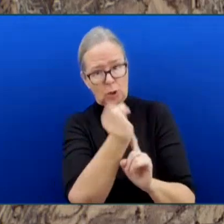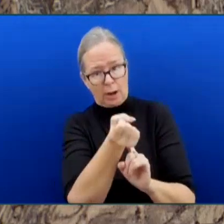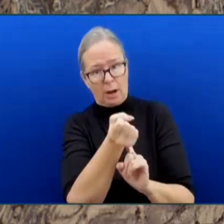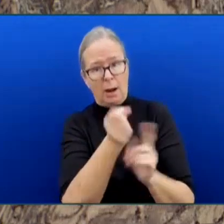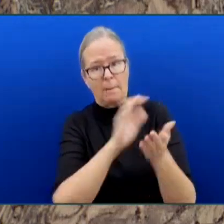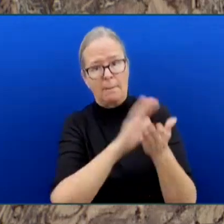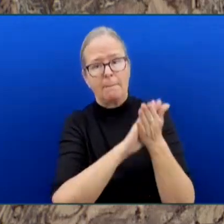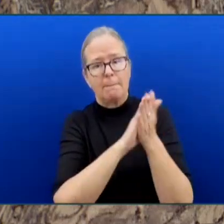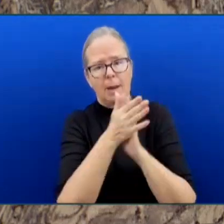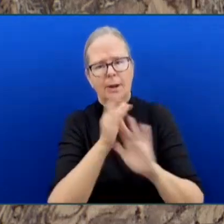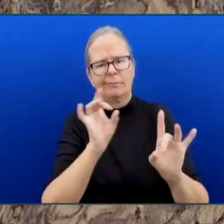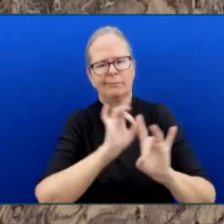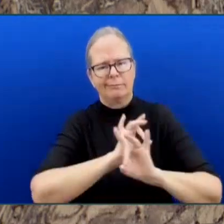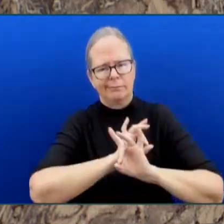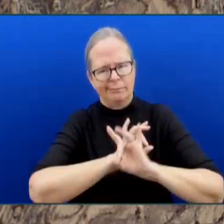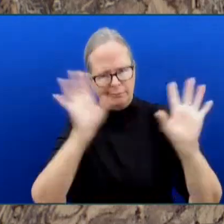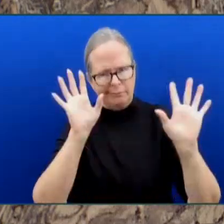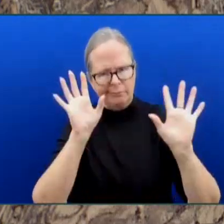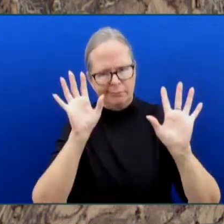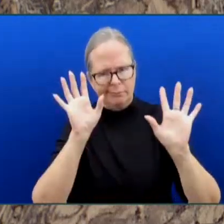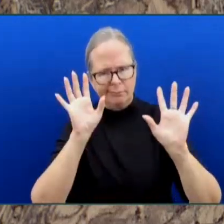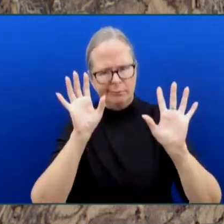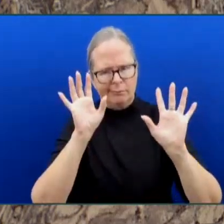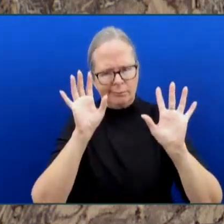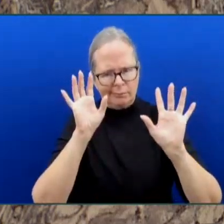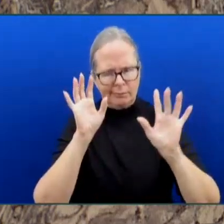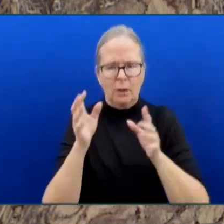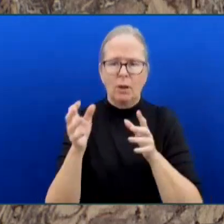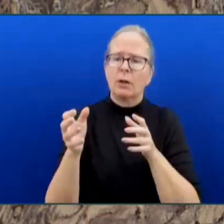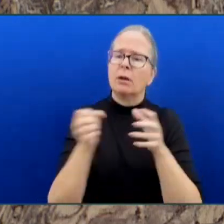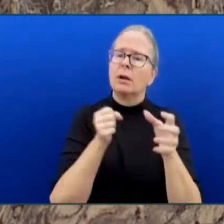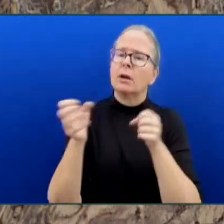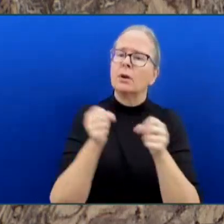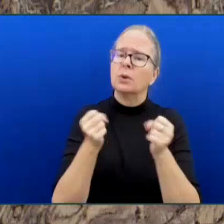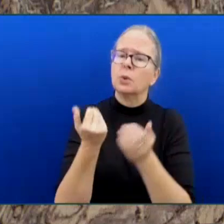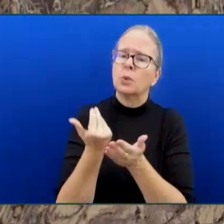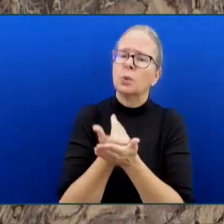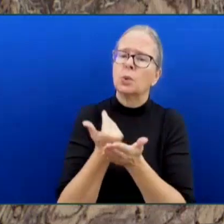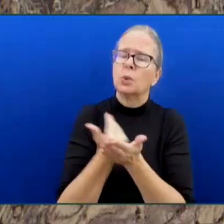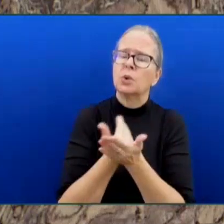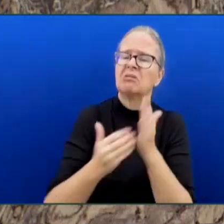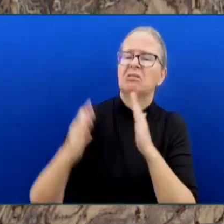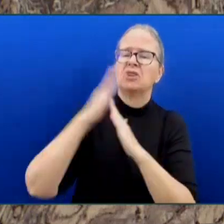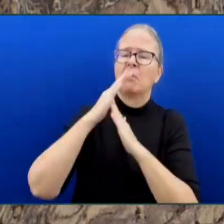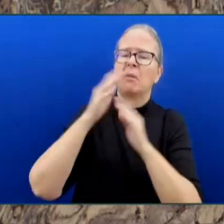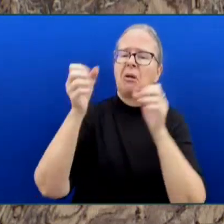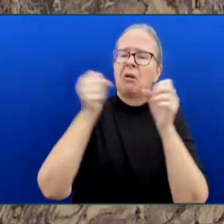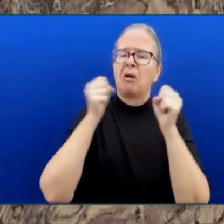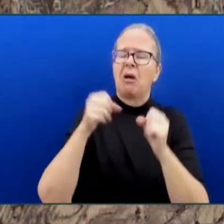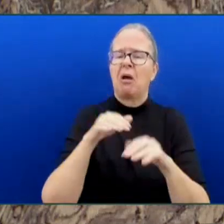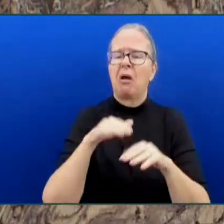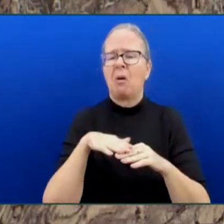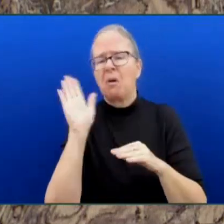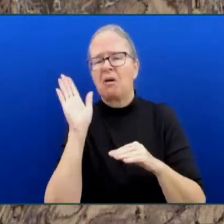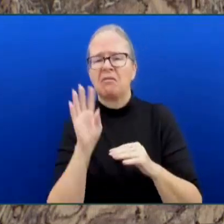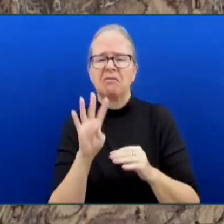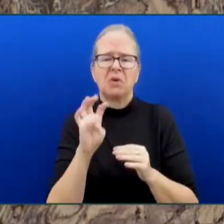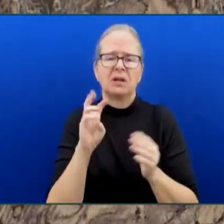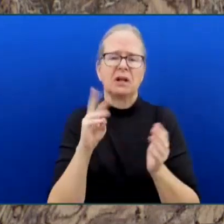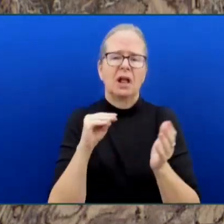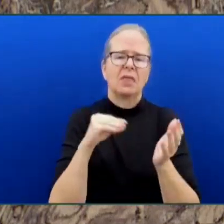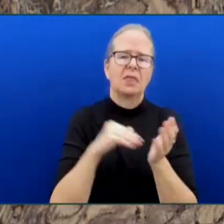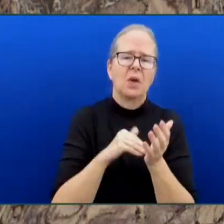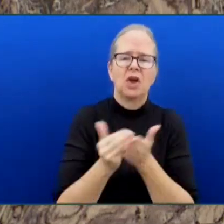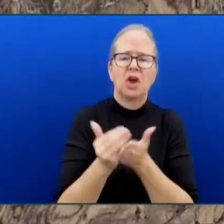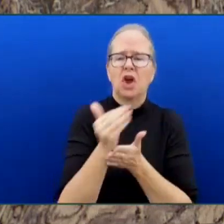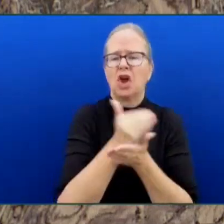4 new executives making upwards of $460,000. That is this minister's, this premier's priority when it comes